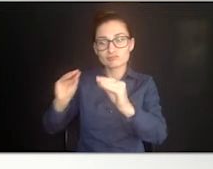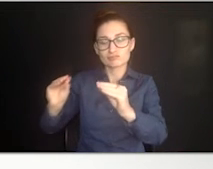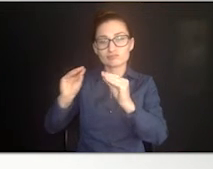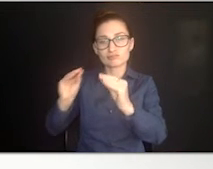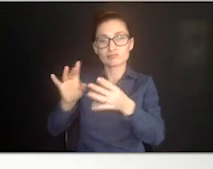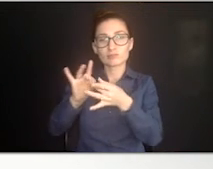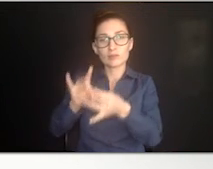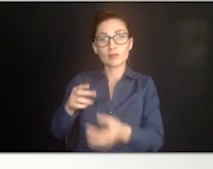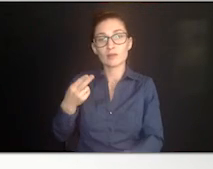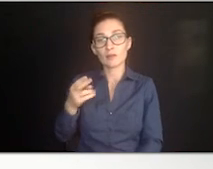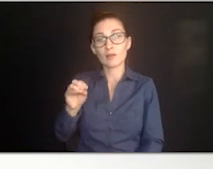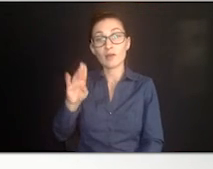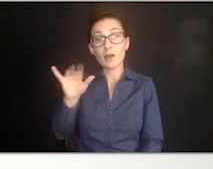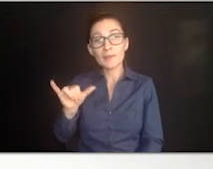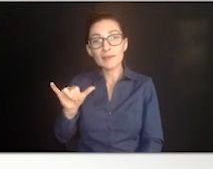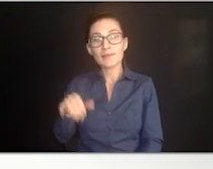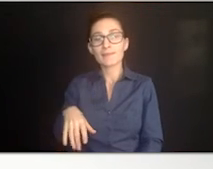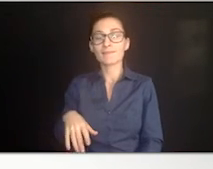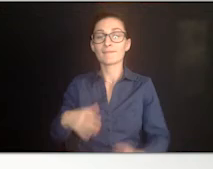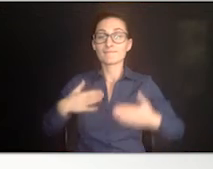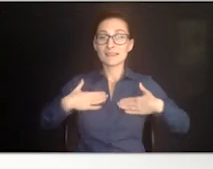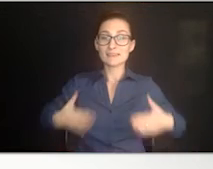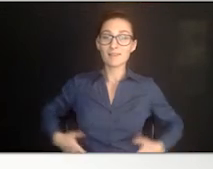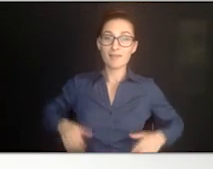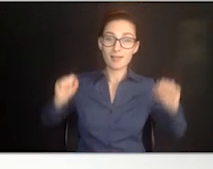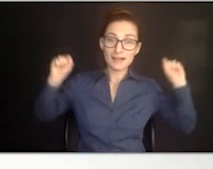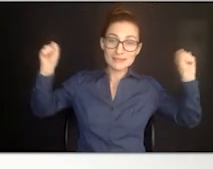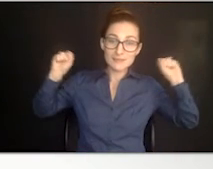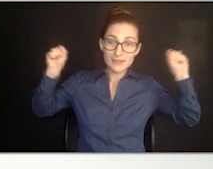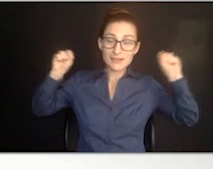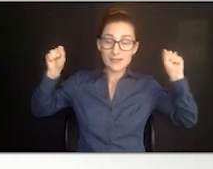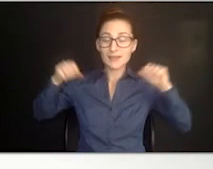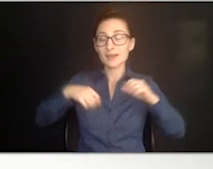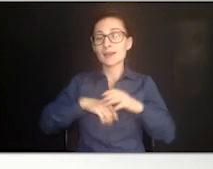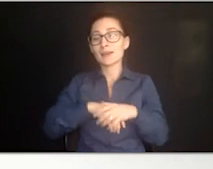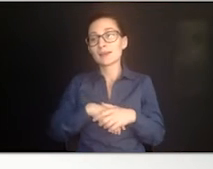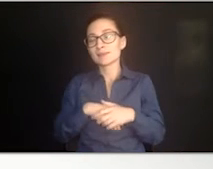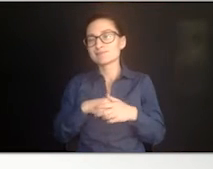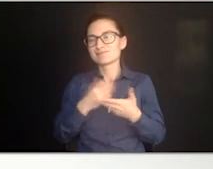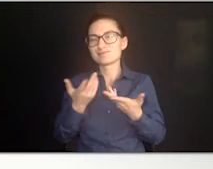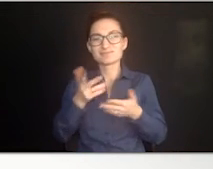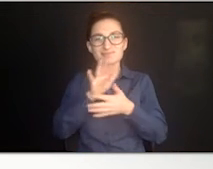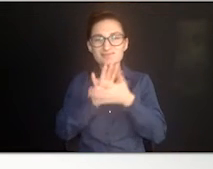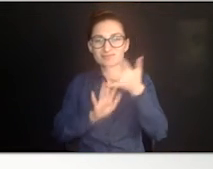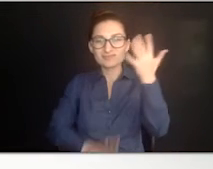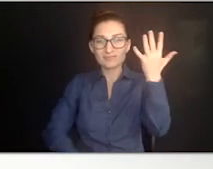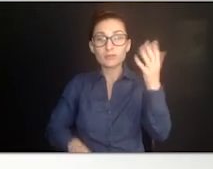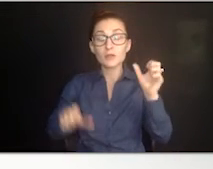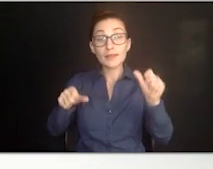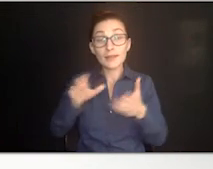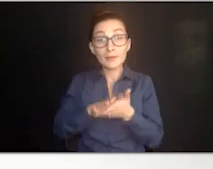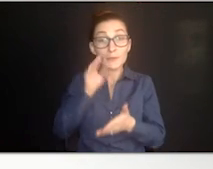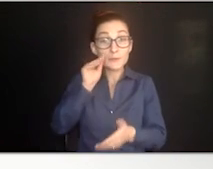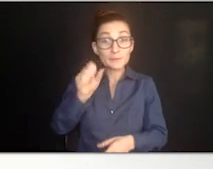teaching hobbies, physical activities. They can learn all of these things just in a different